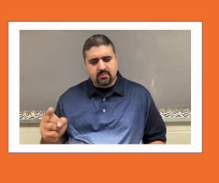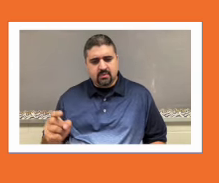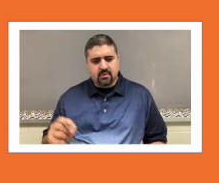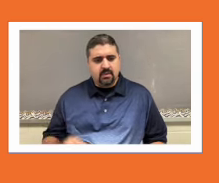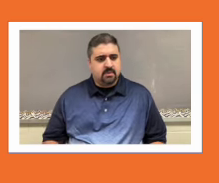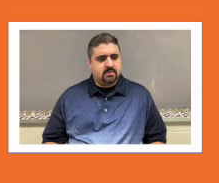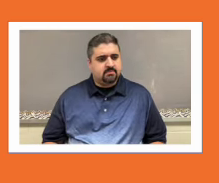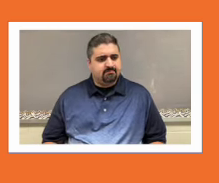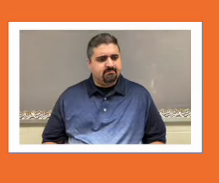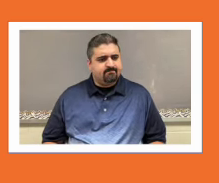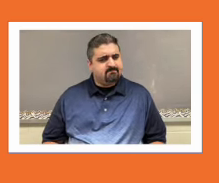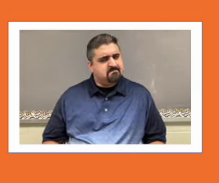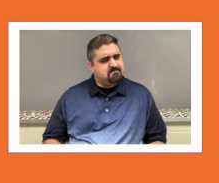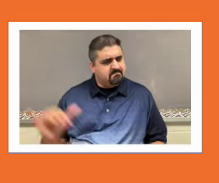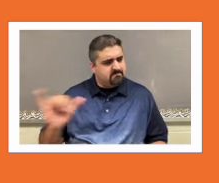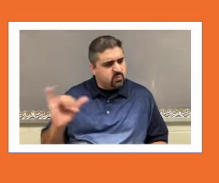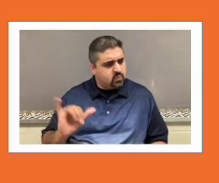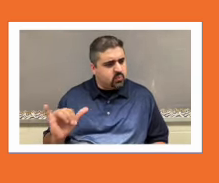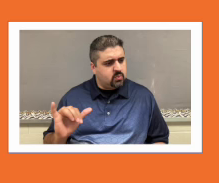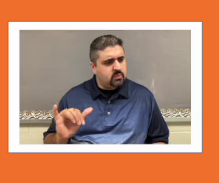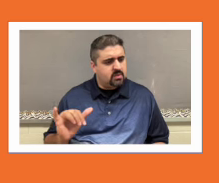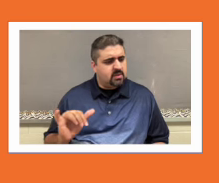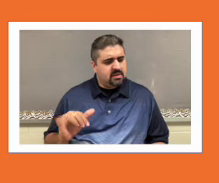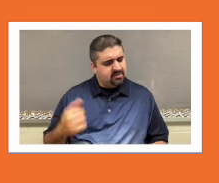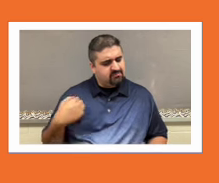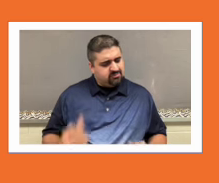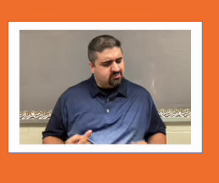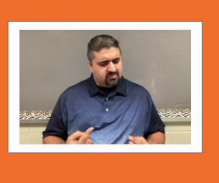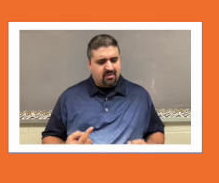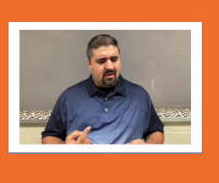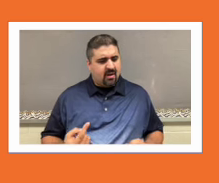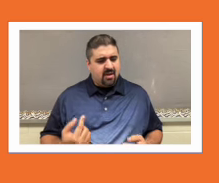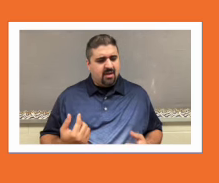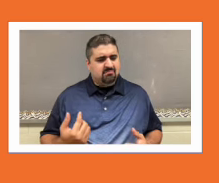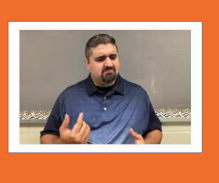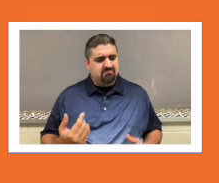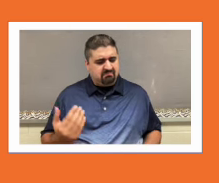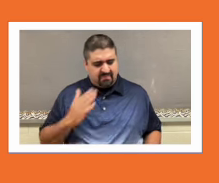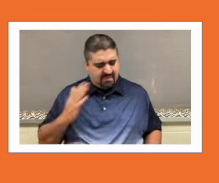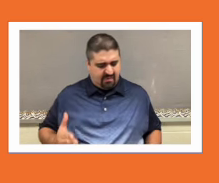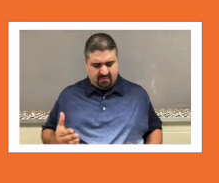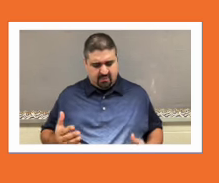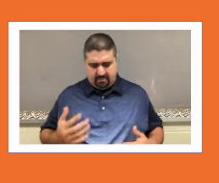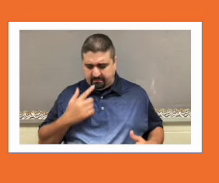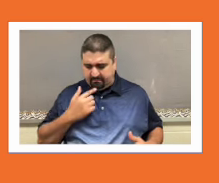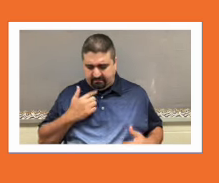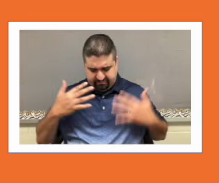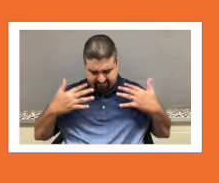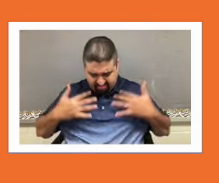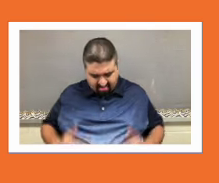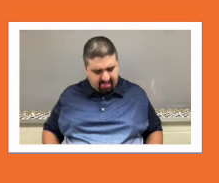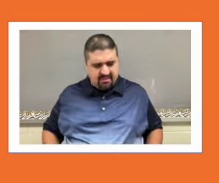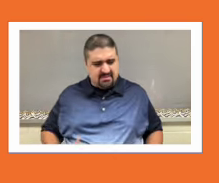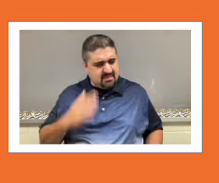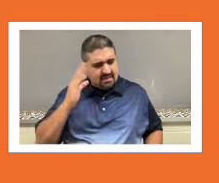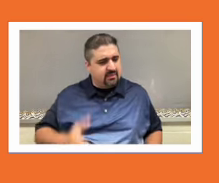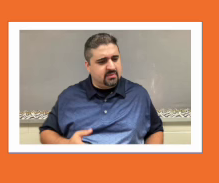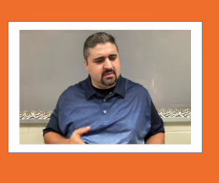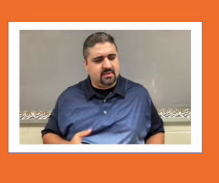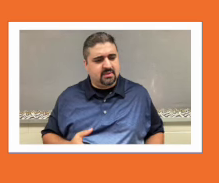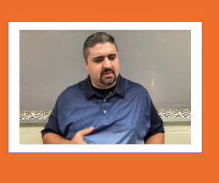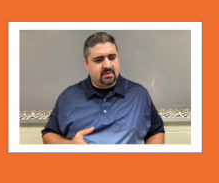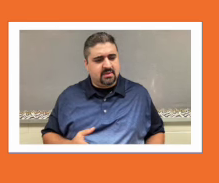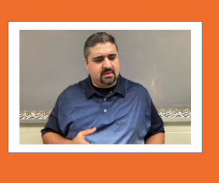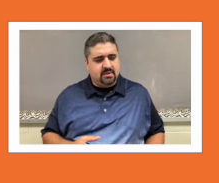Annie was very mad at her brother. I was mad too. I, Nate the Great, had never been